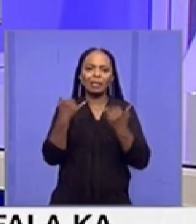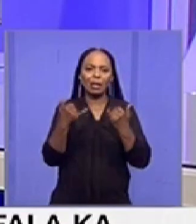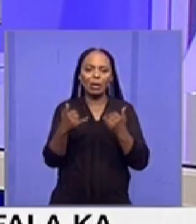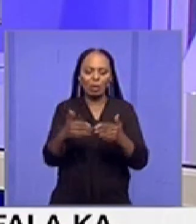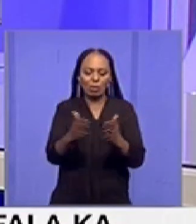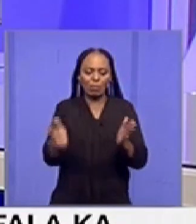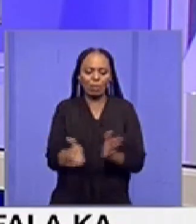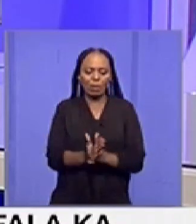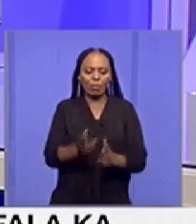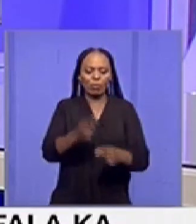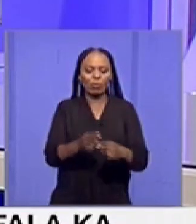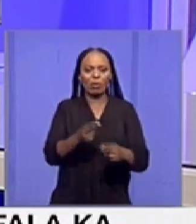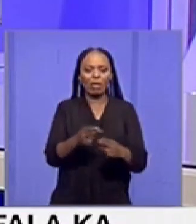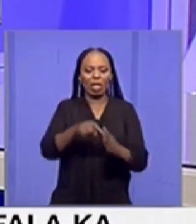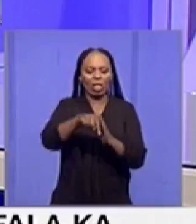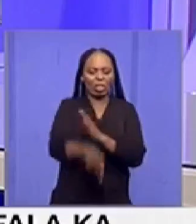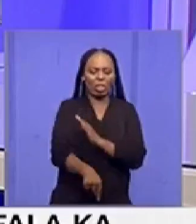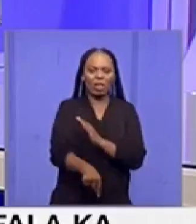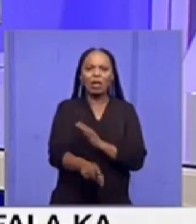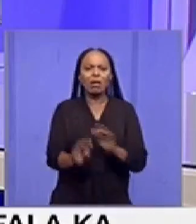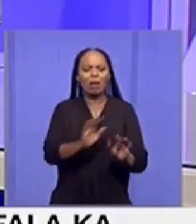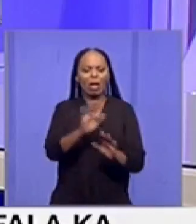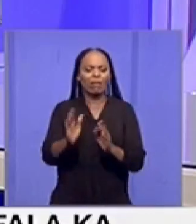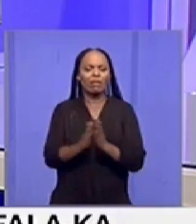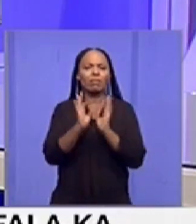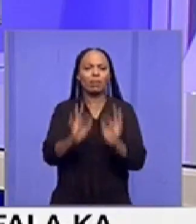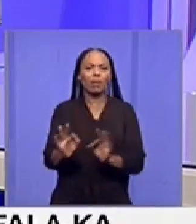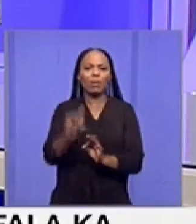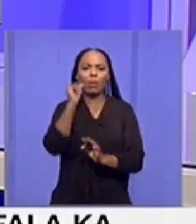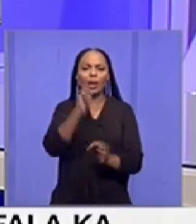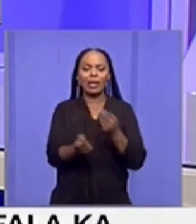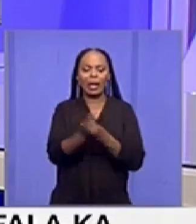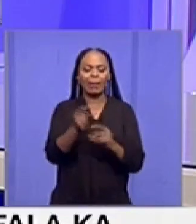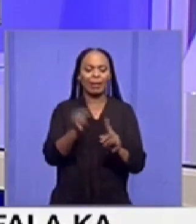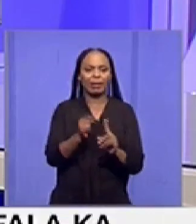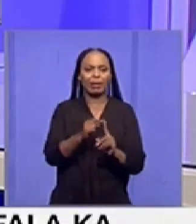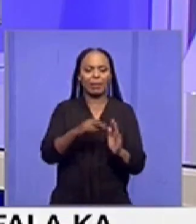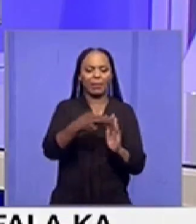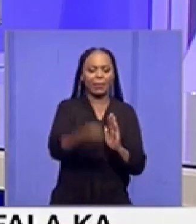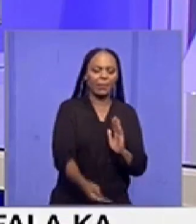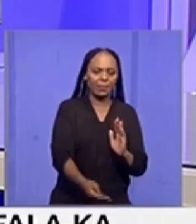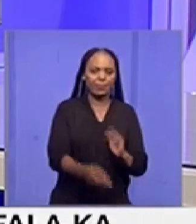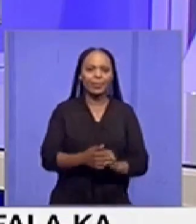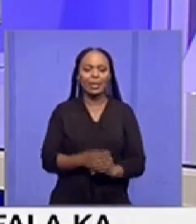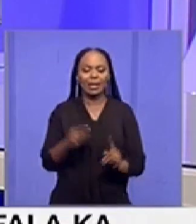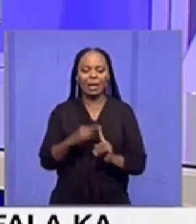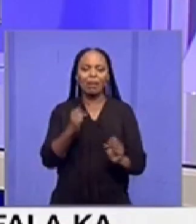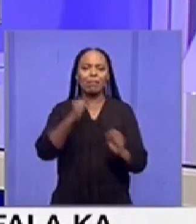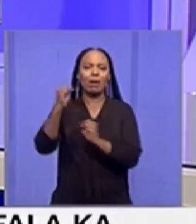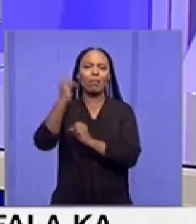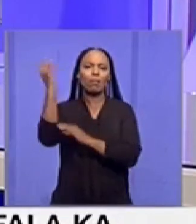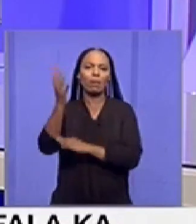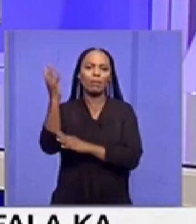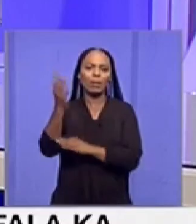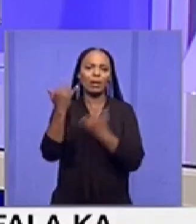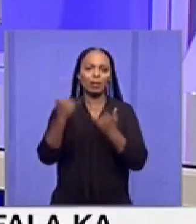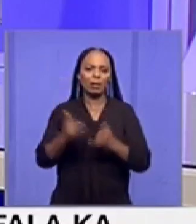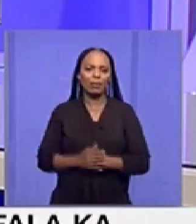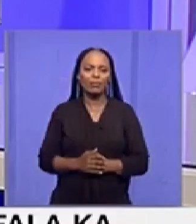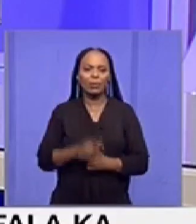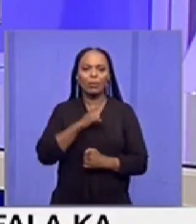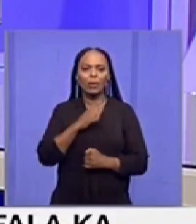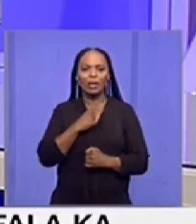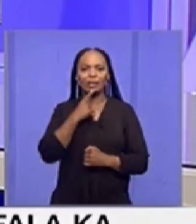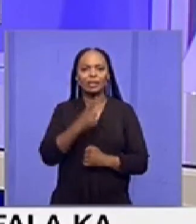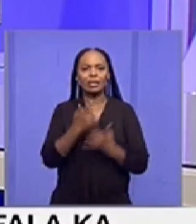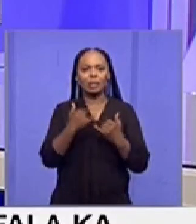seo di be di le maemong a mabotse ka nako yeo ya kotsi. O boletše se nakong ya ge a fana ka pego ya kgatelopele ye e